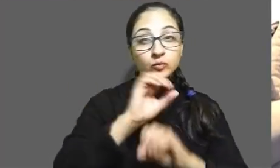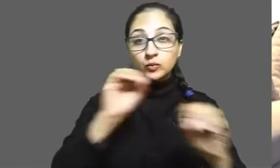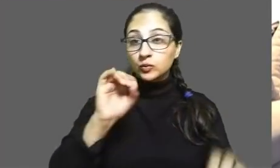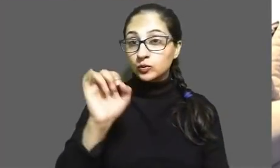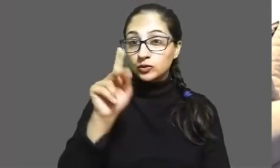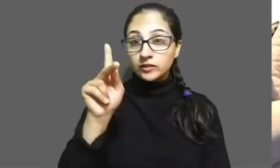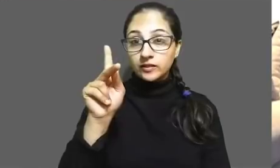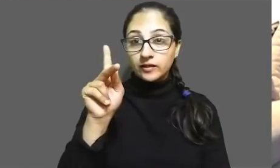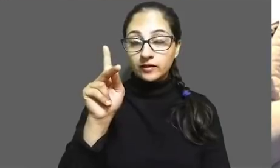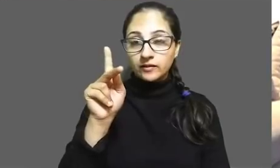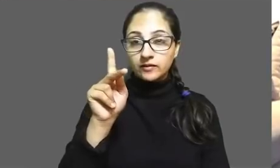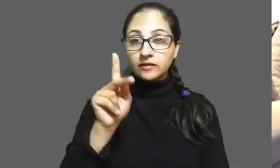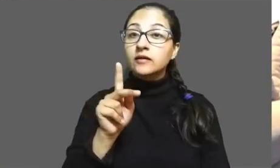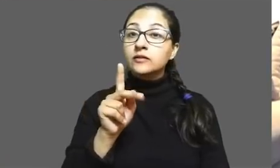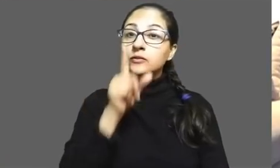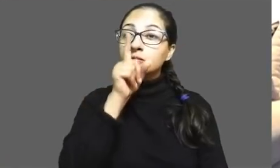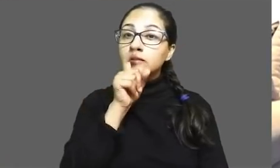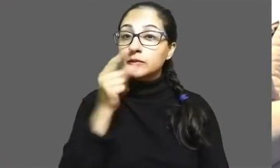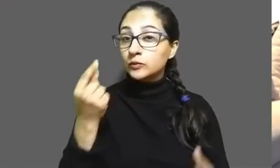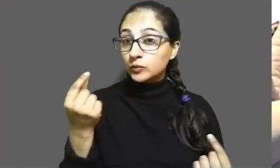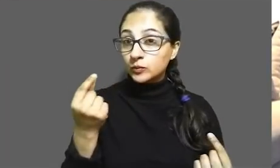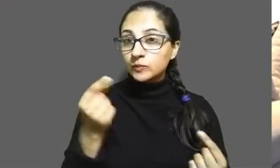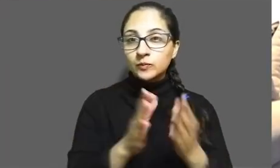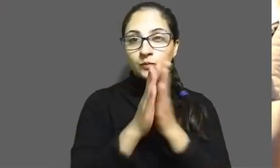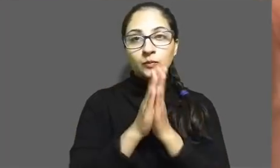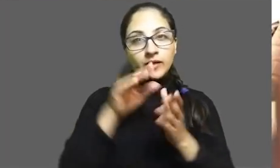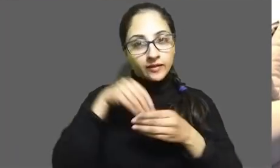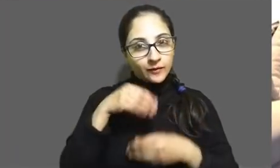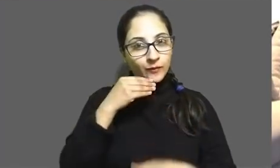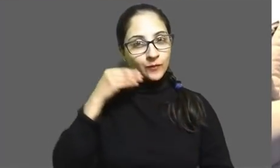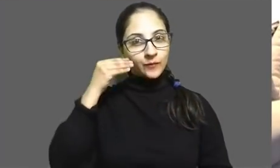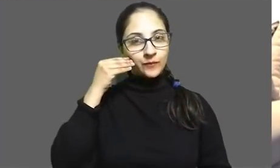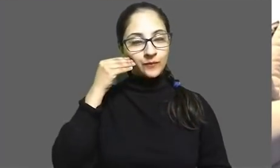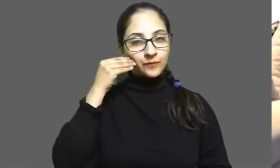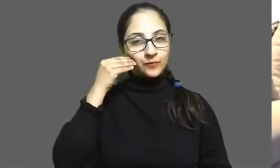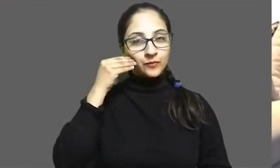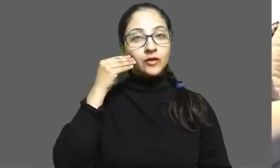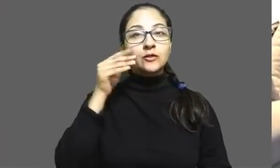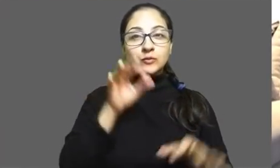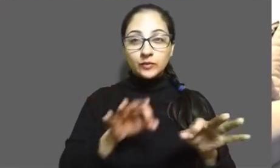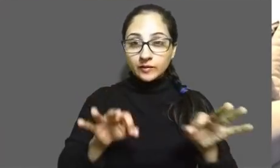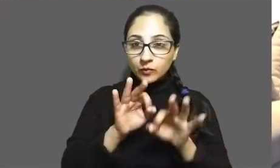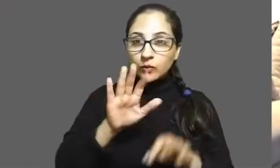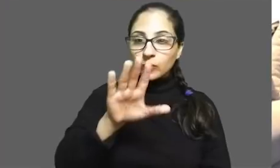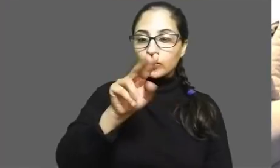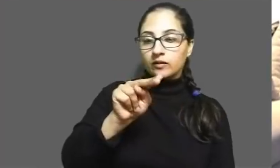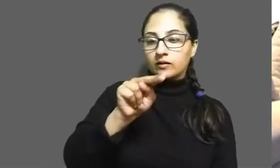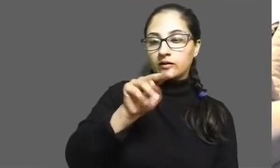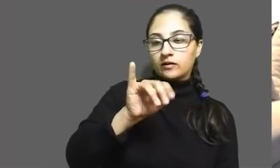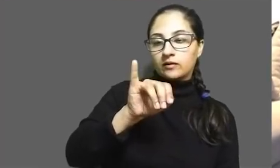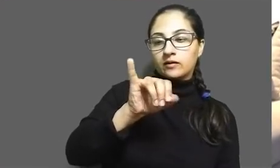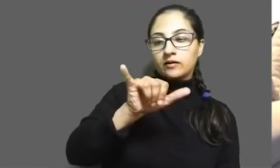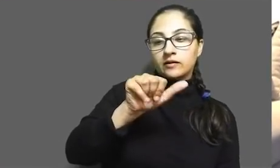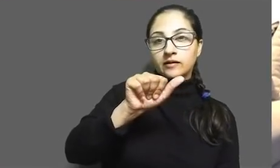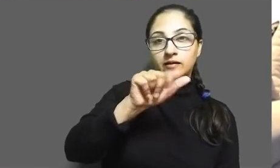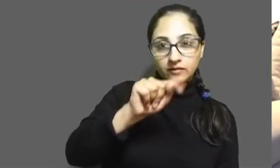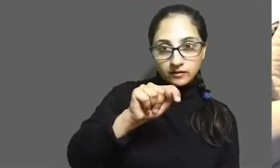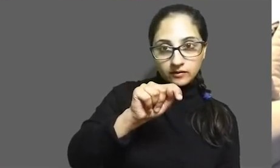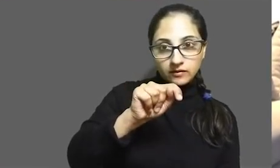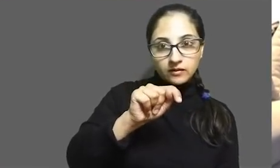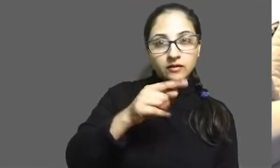in areas where there were no jamaat khanas for various reasons, and the Jamaat practiced in their